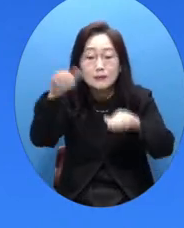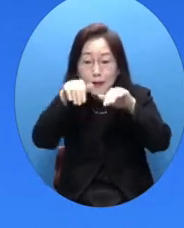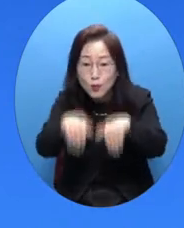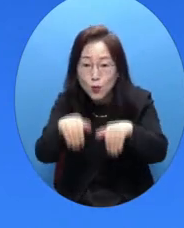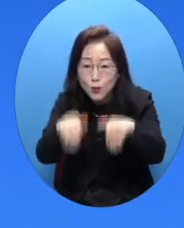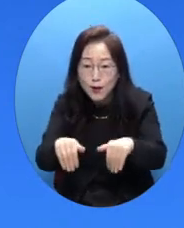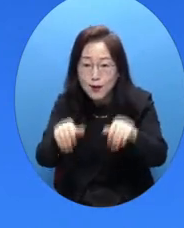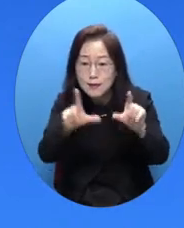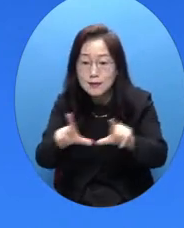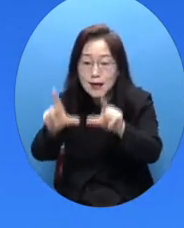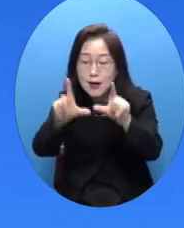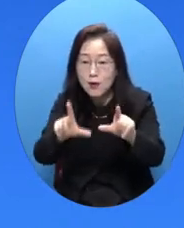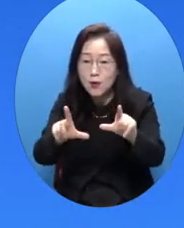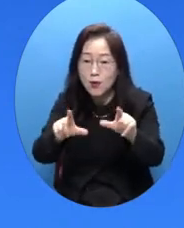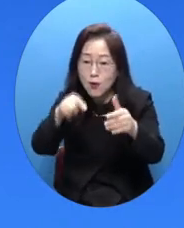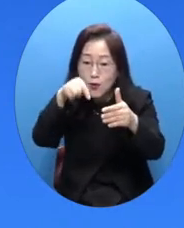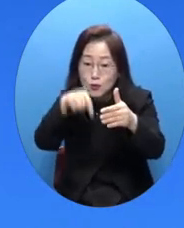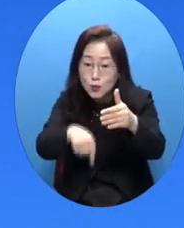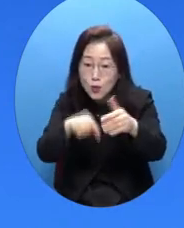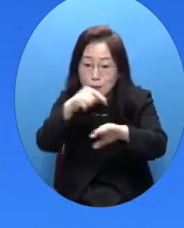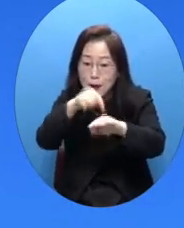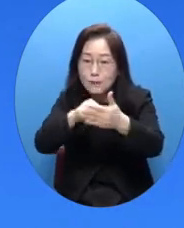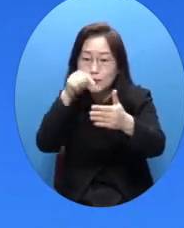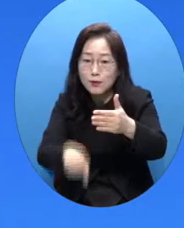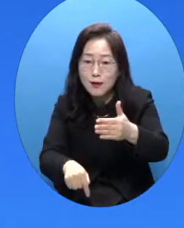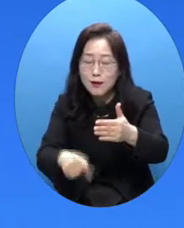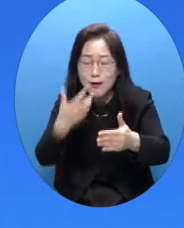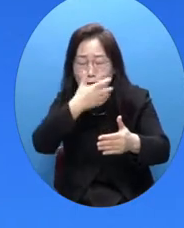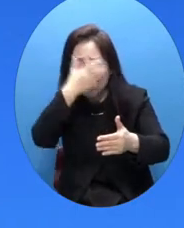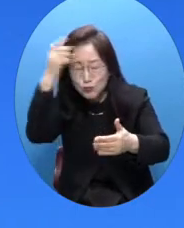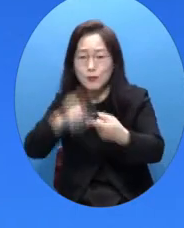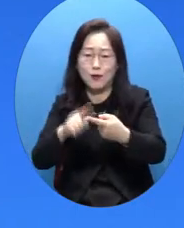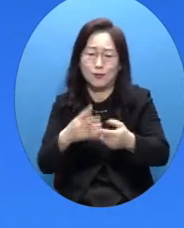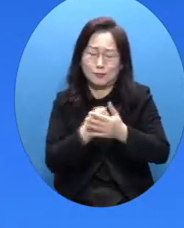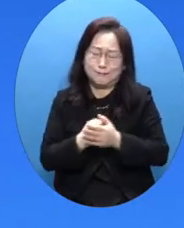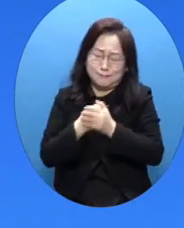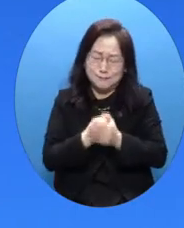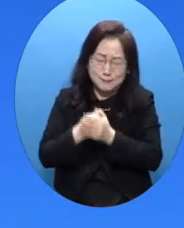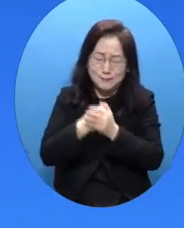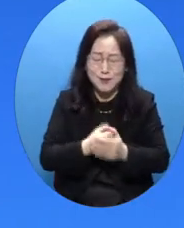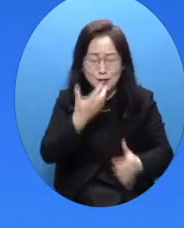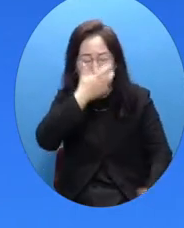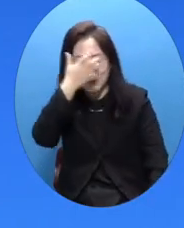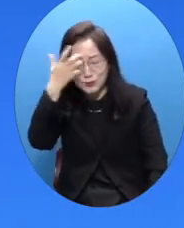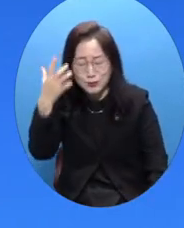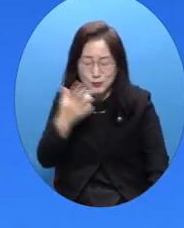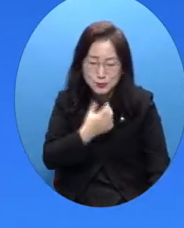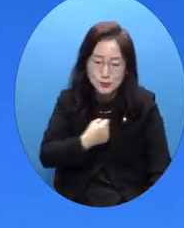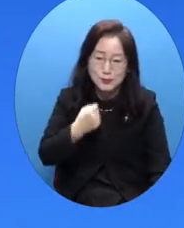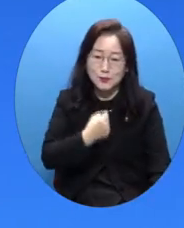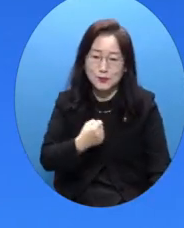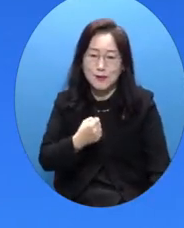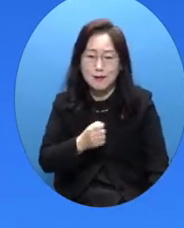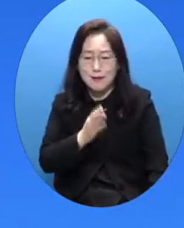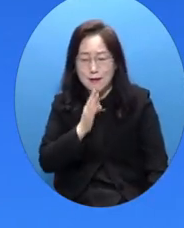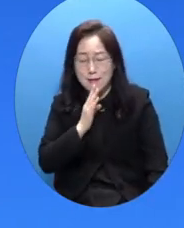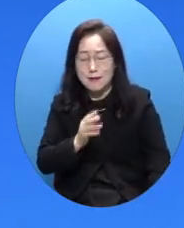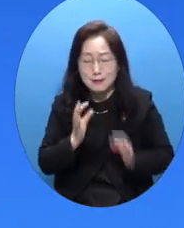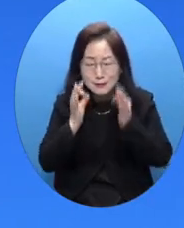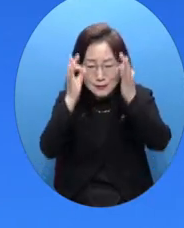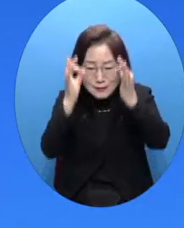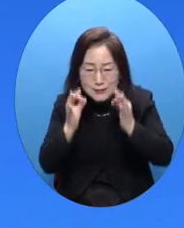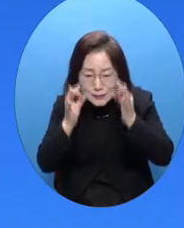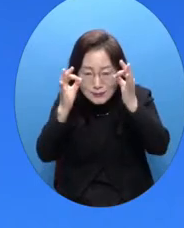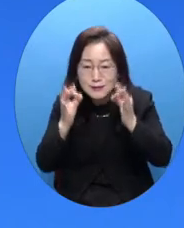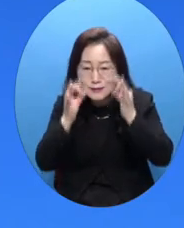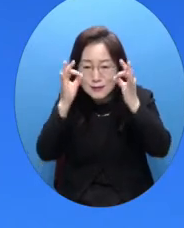but even the life of the slavery did not destroy his dream even he lived as a slave he still had a dream he did